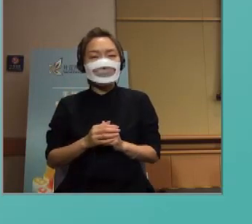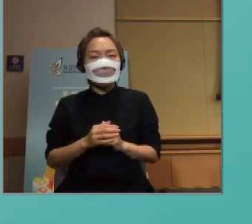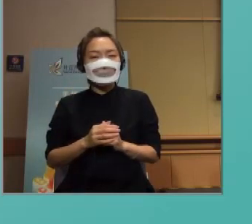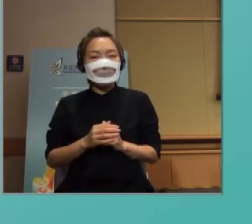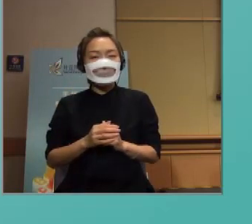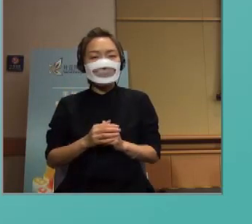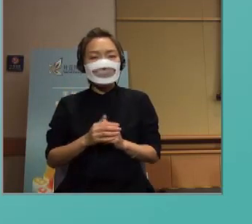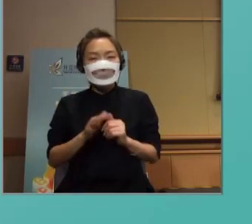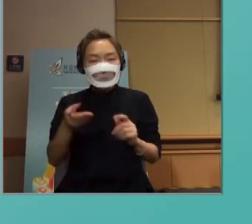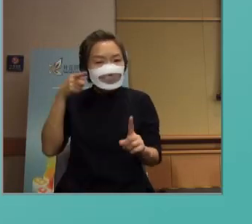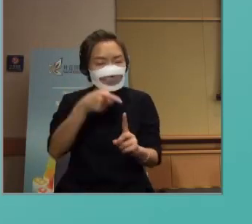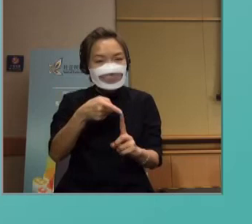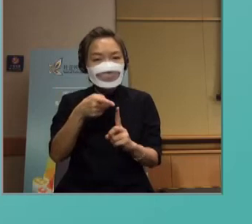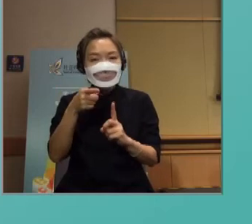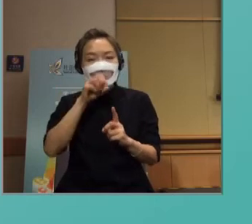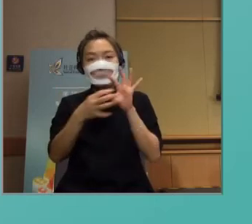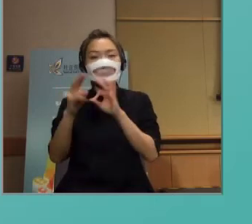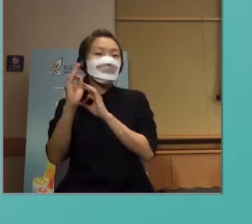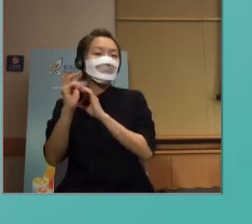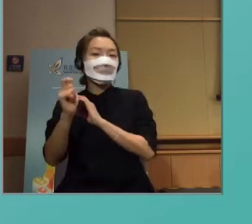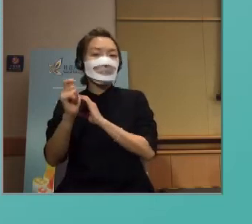So, just to